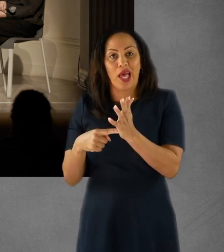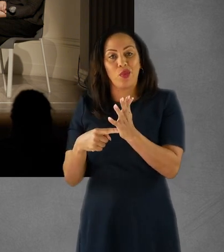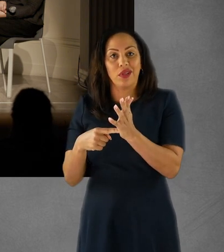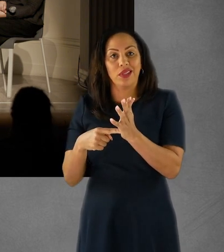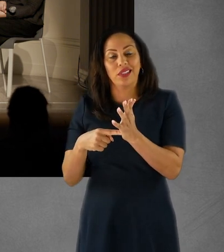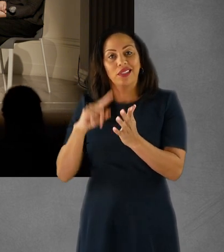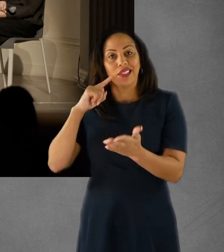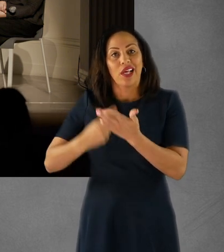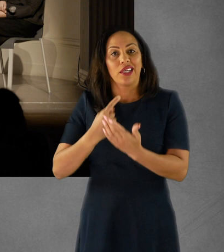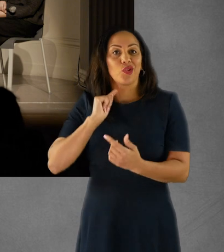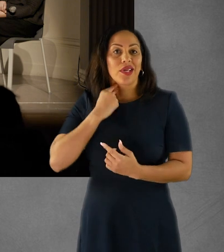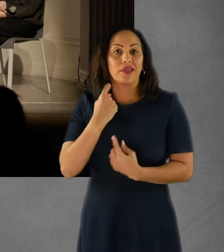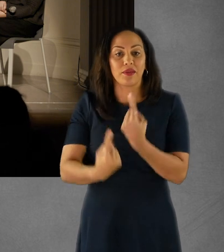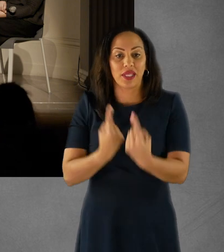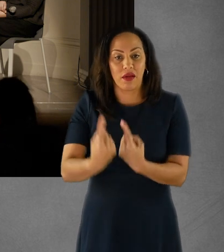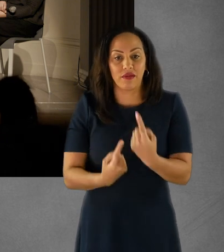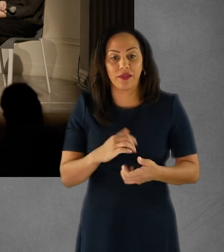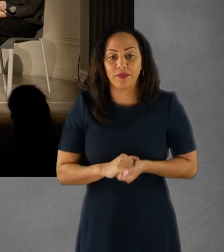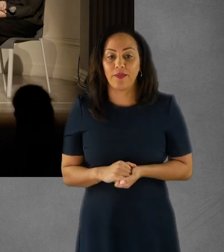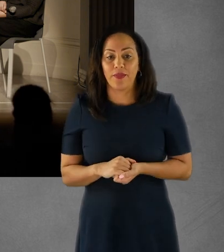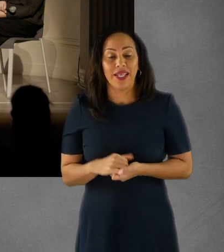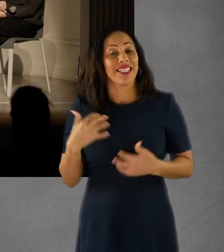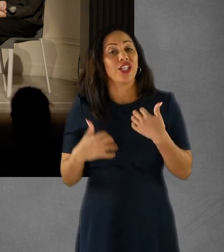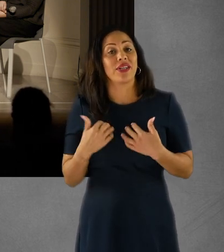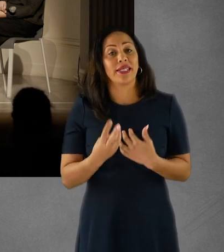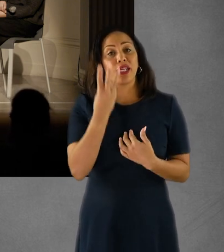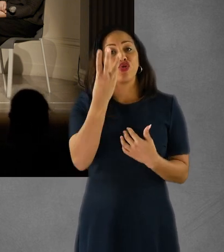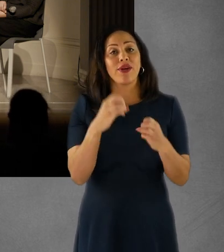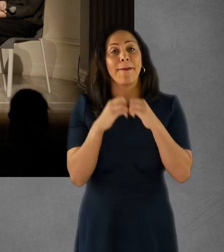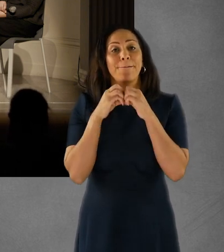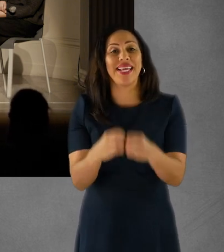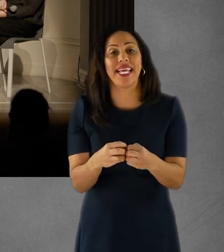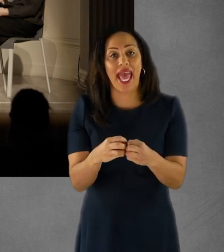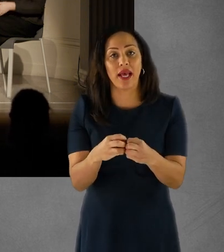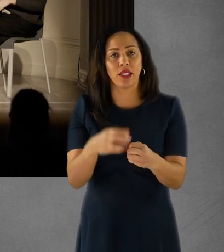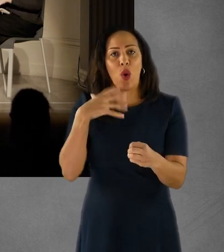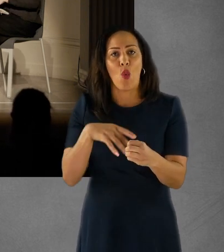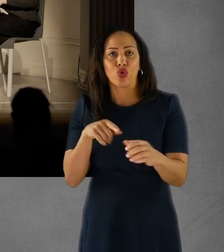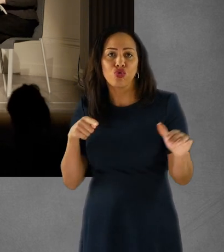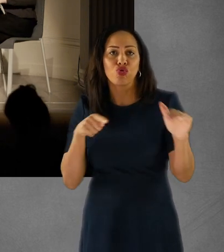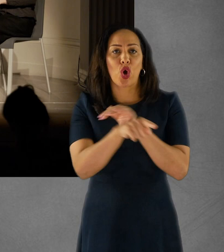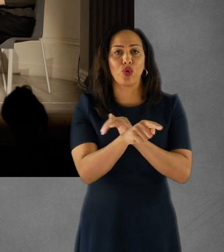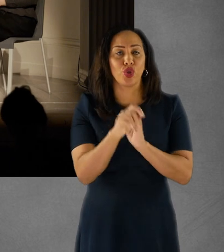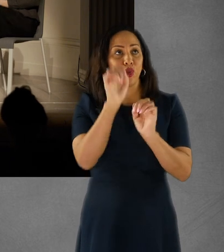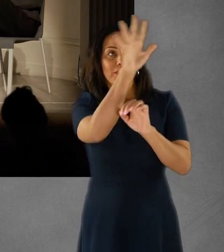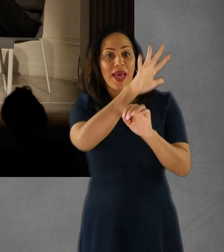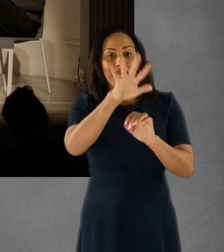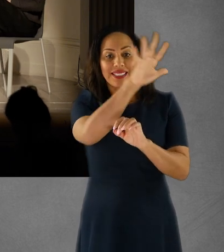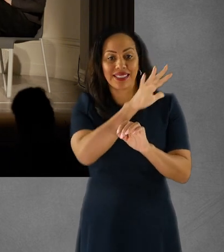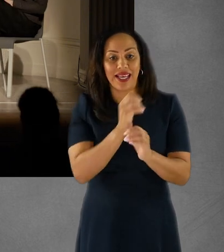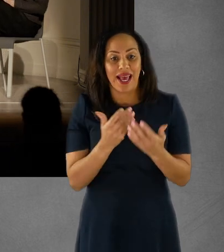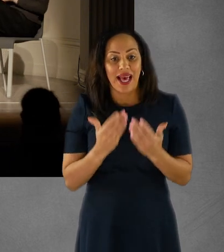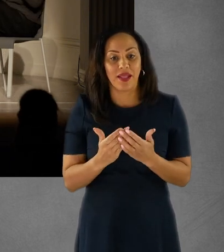moment, Elon Musk, Jeff Bezos, and Richard Branson. And so we also spoke at some point